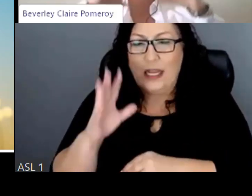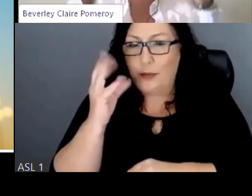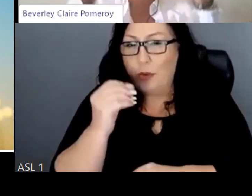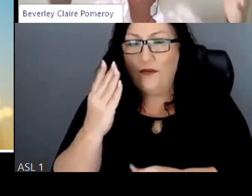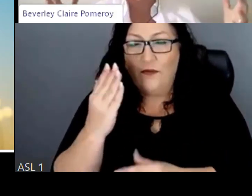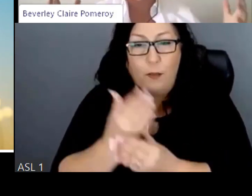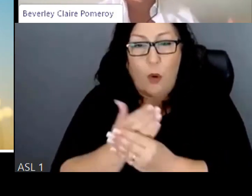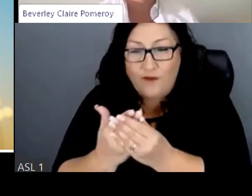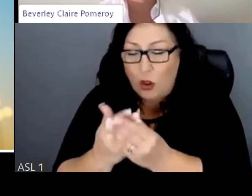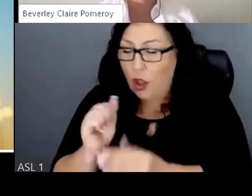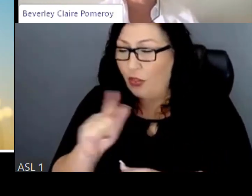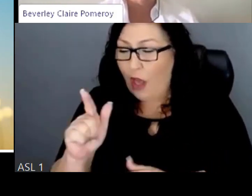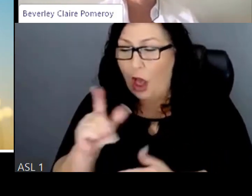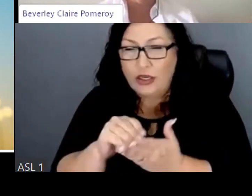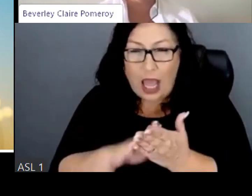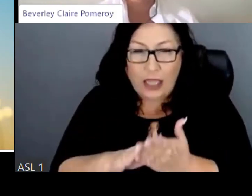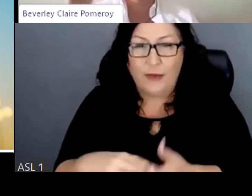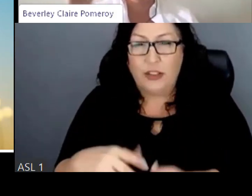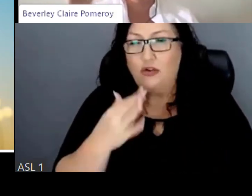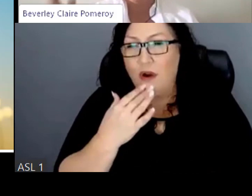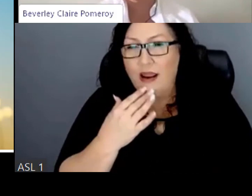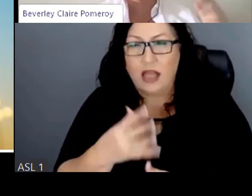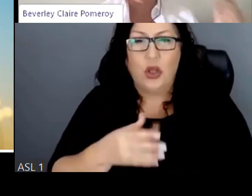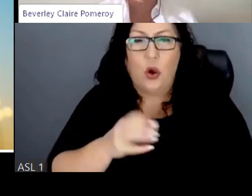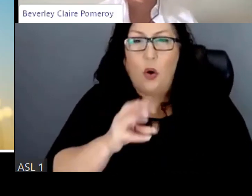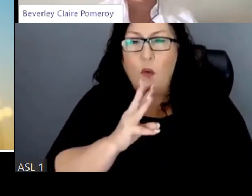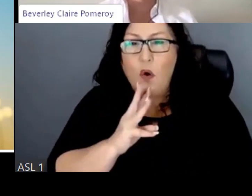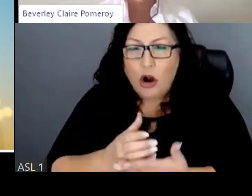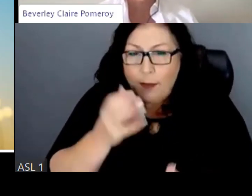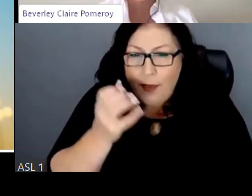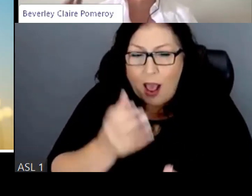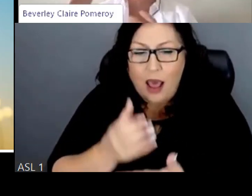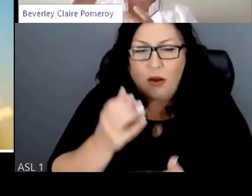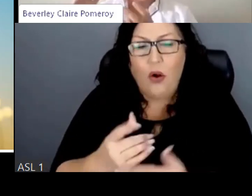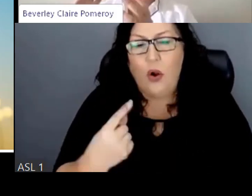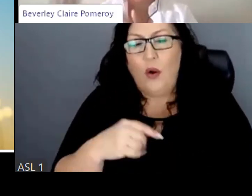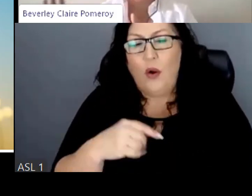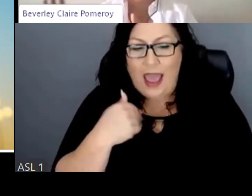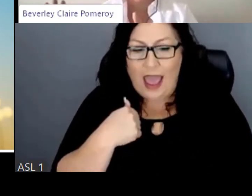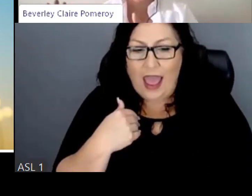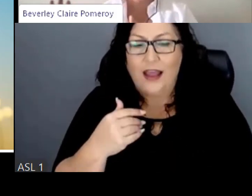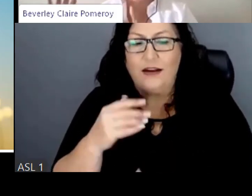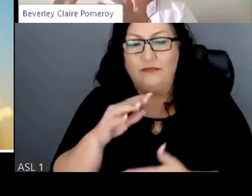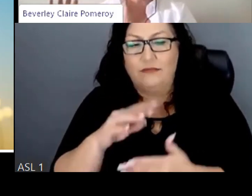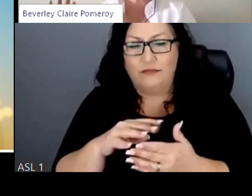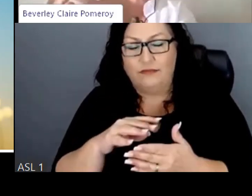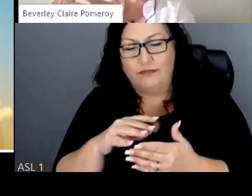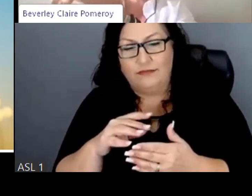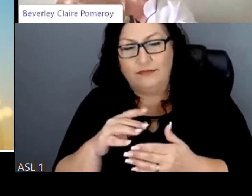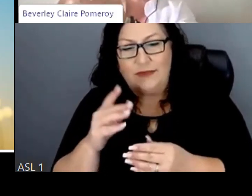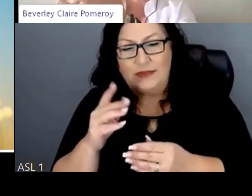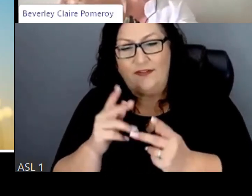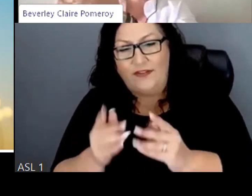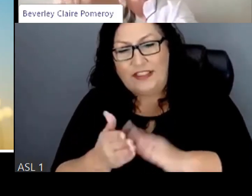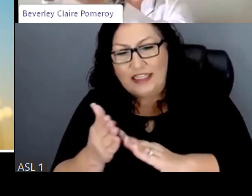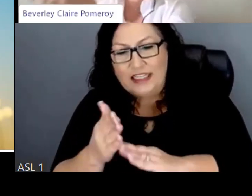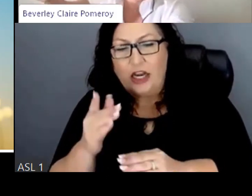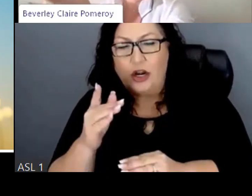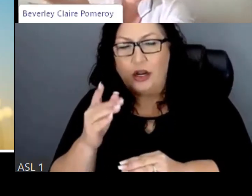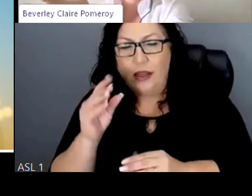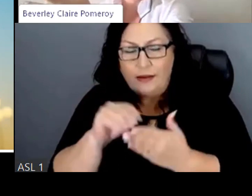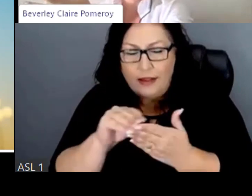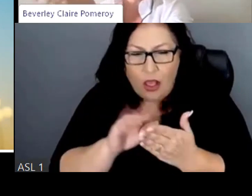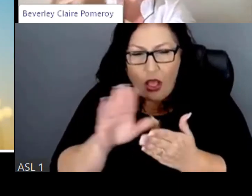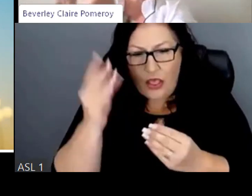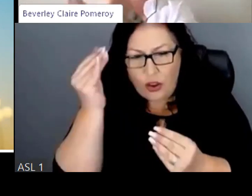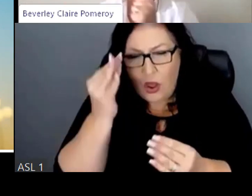beautiful portfolio with all the meeting documents, crayons, a water bottle. We had a graphic facilitator to capture their thoughts and ideas in real time